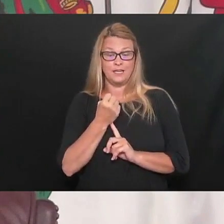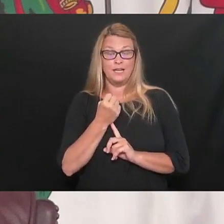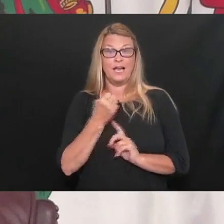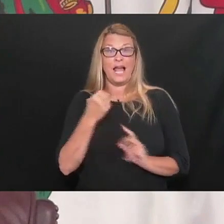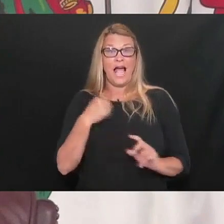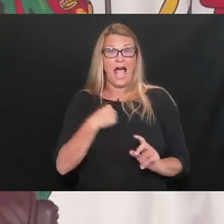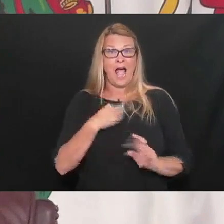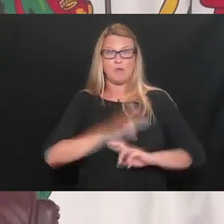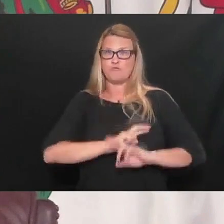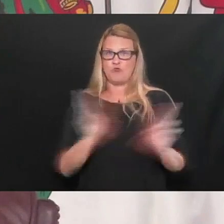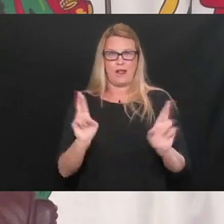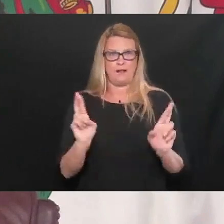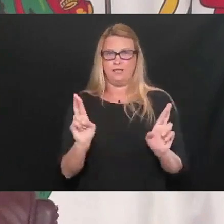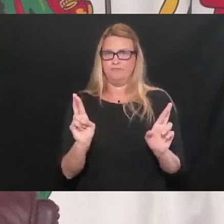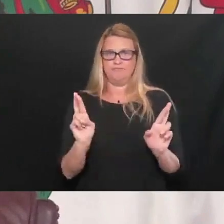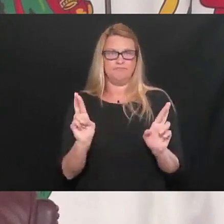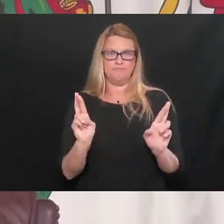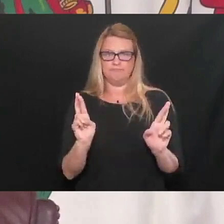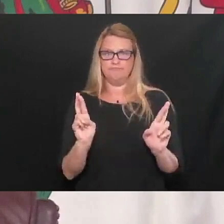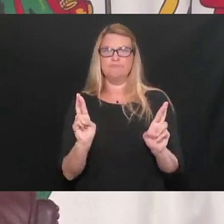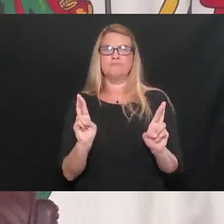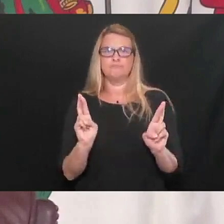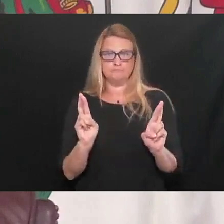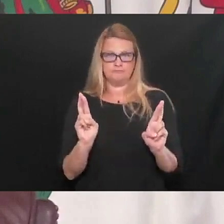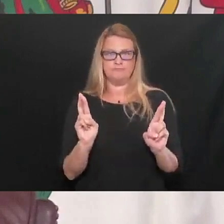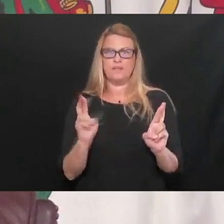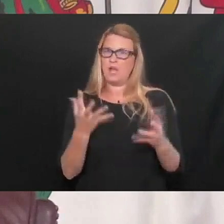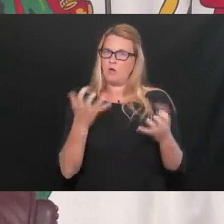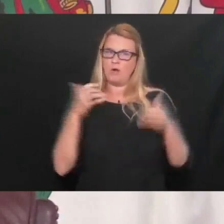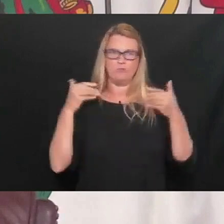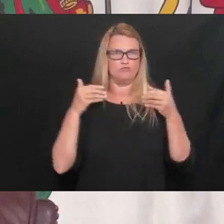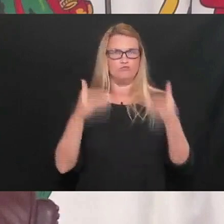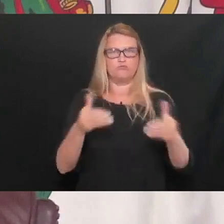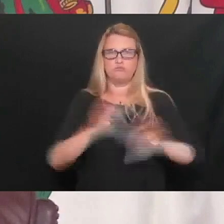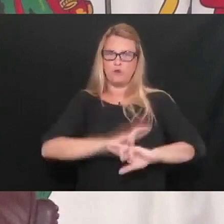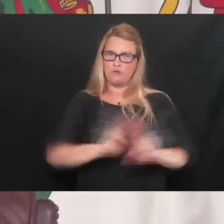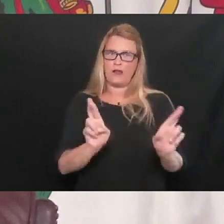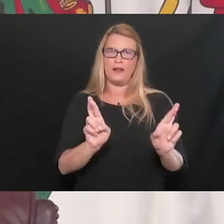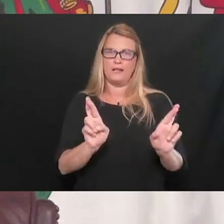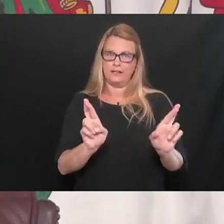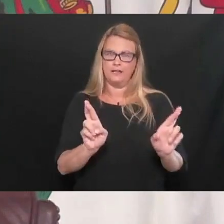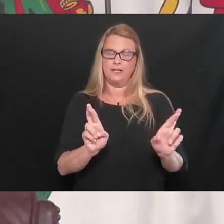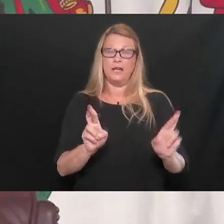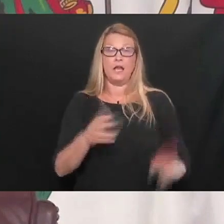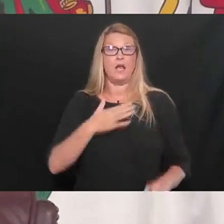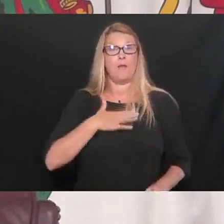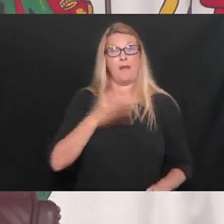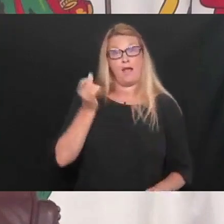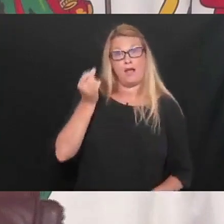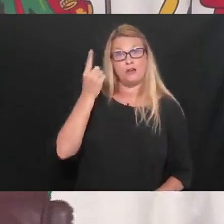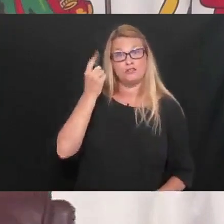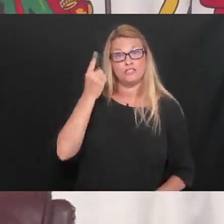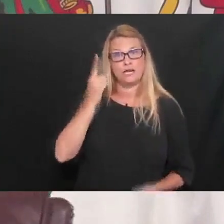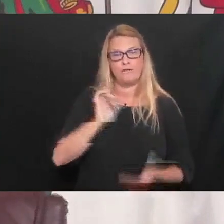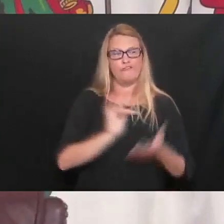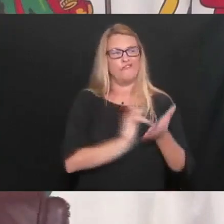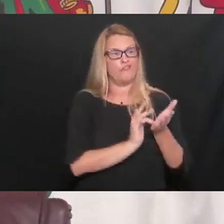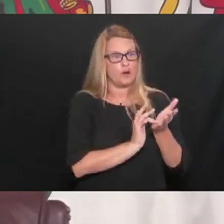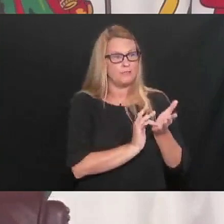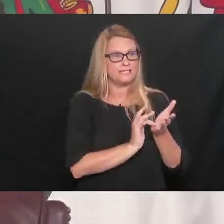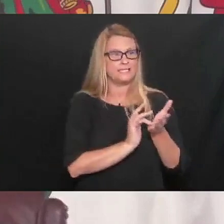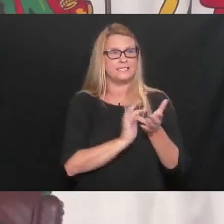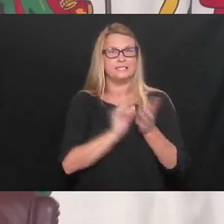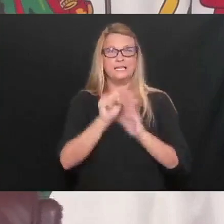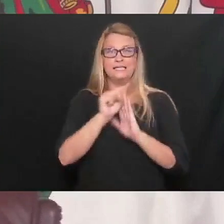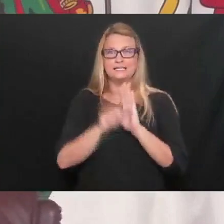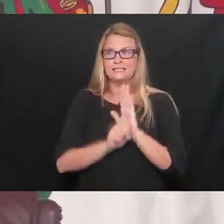I'm ready to go. I'm ready to go wholeheartedly. From what I understand, the pharmacies, the state, everybody signed